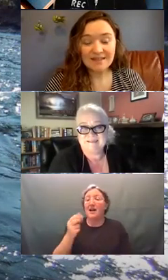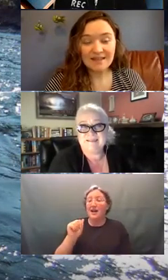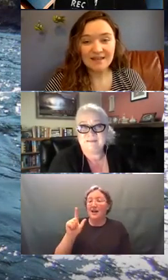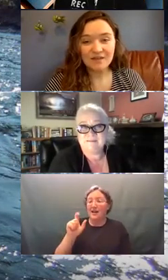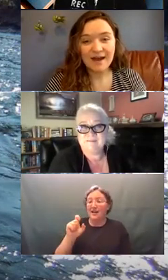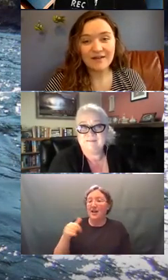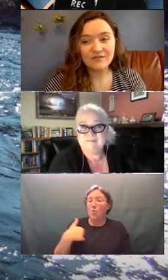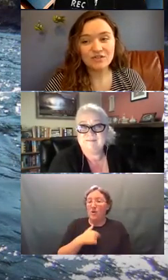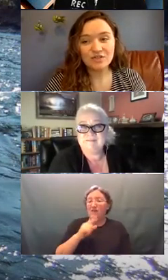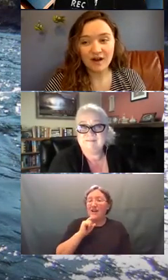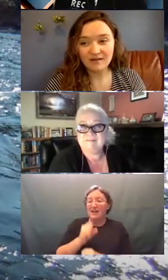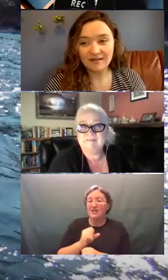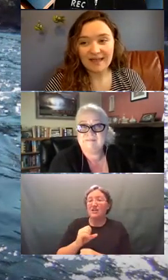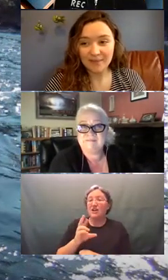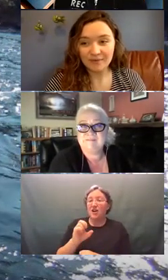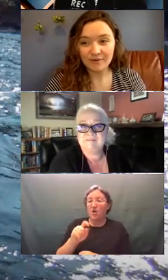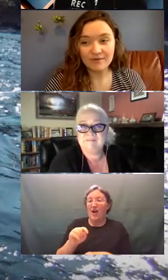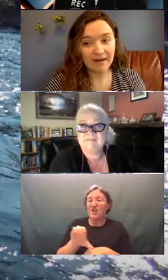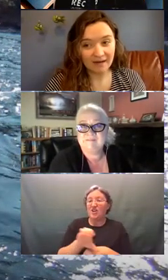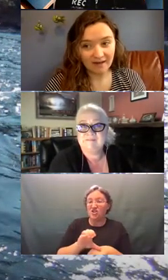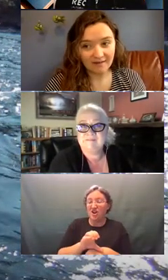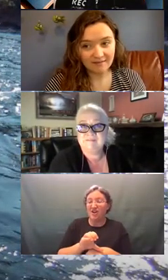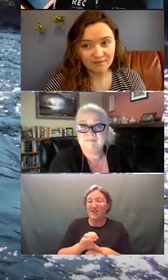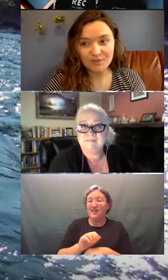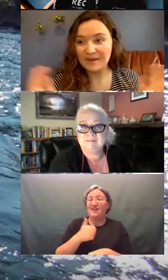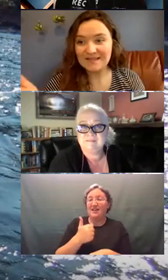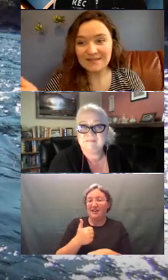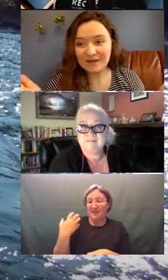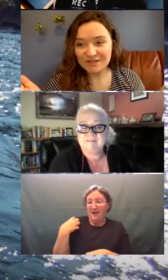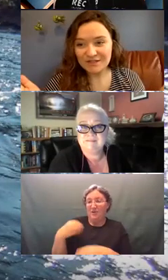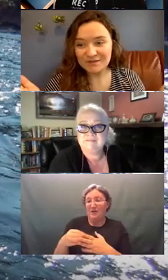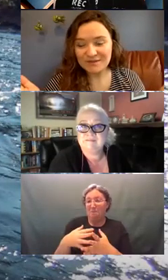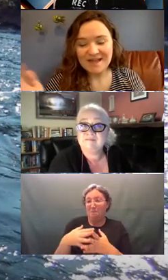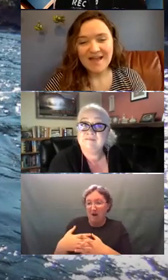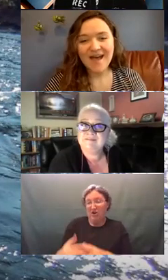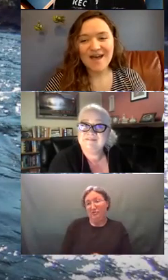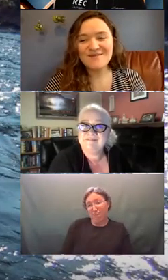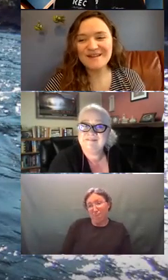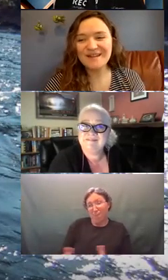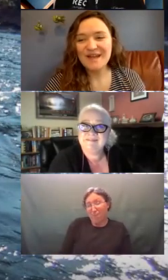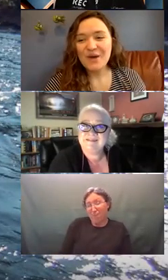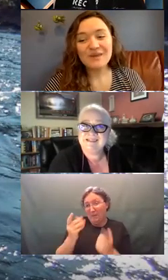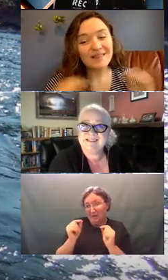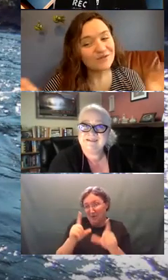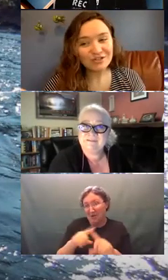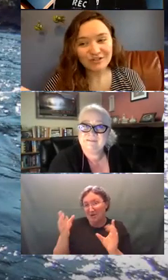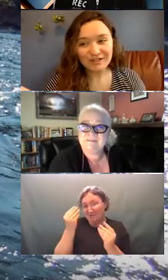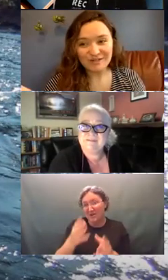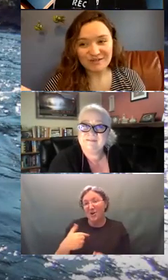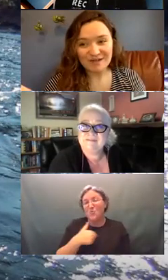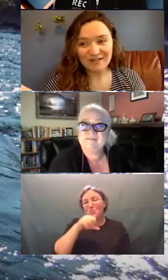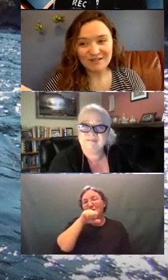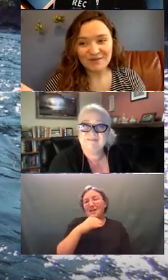named the Craft Chocolate Capital of America, which might surprise you. We love sugar